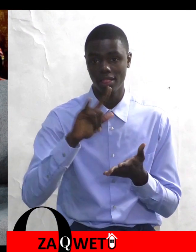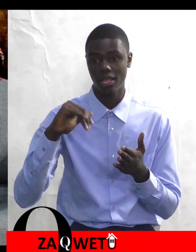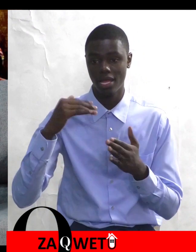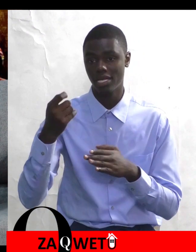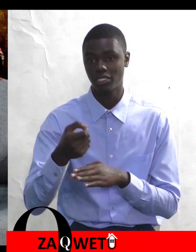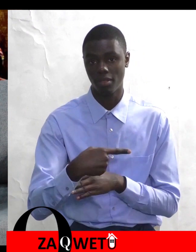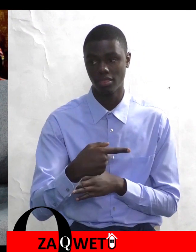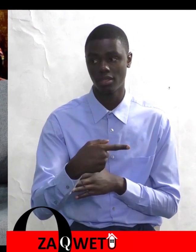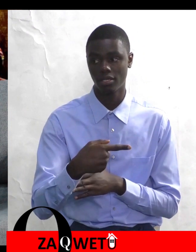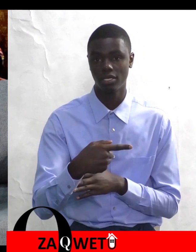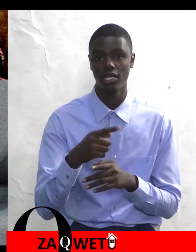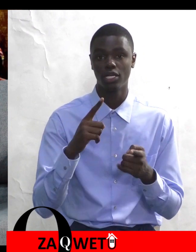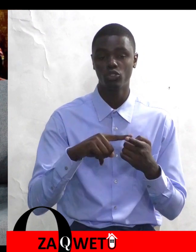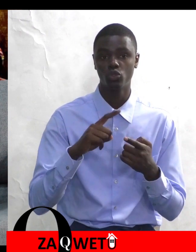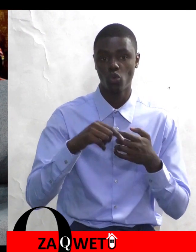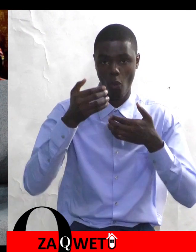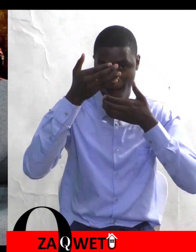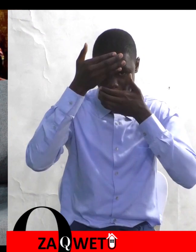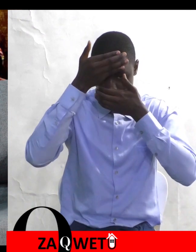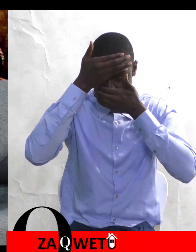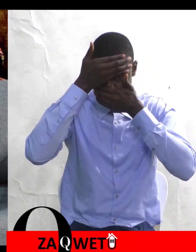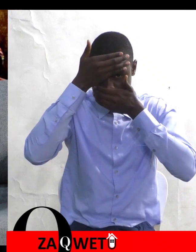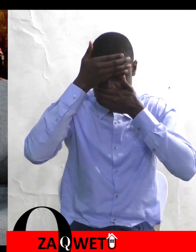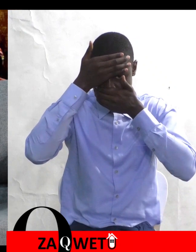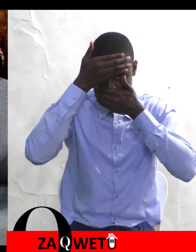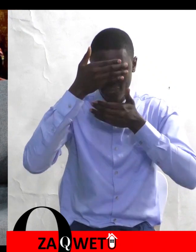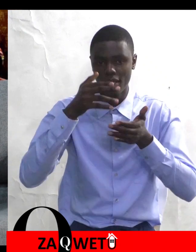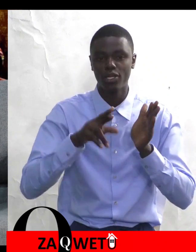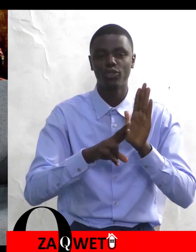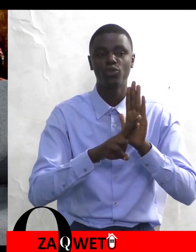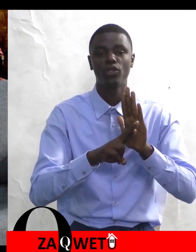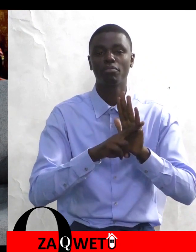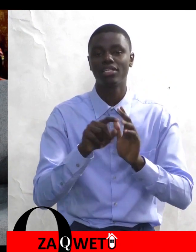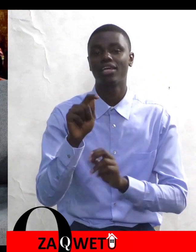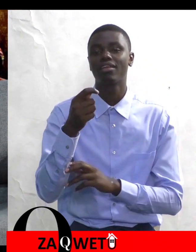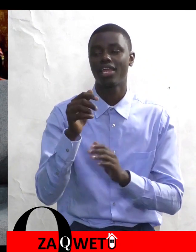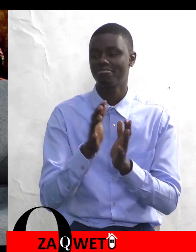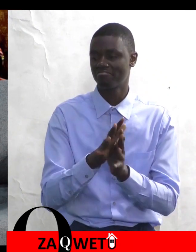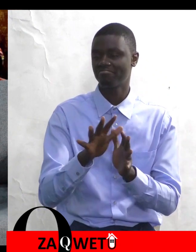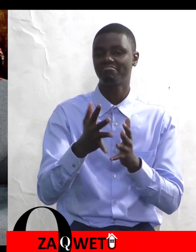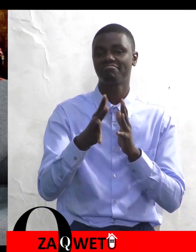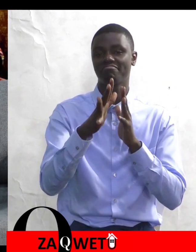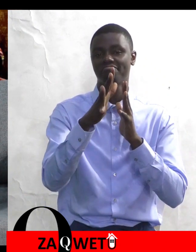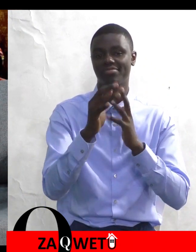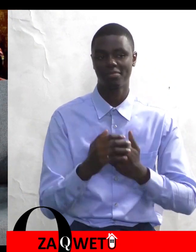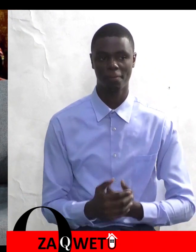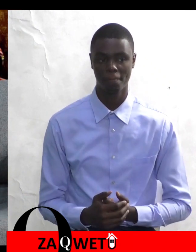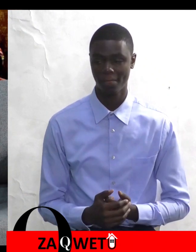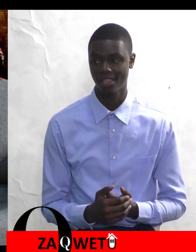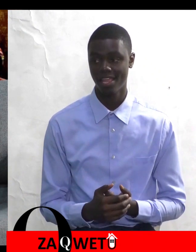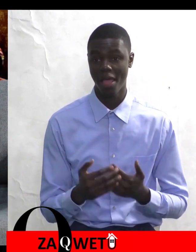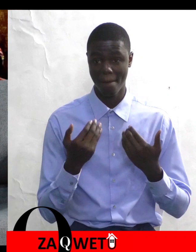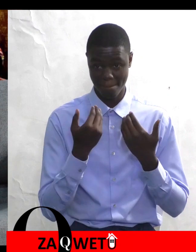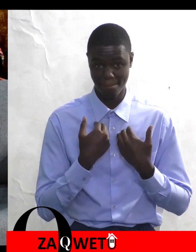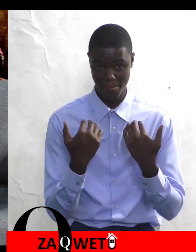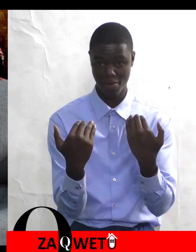we are supposed to be going out next month to Morocco. Ooh, you know, to represent Kenya. Hey,